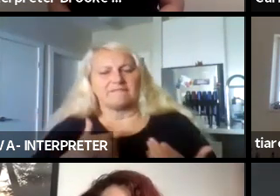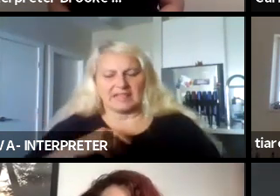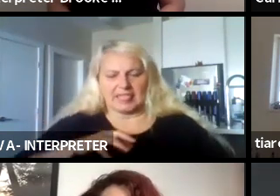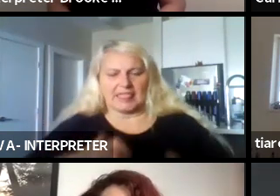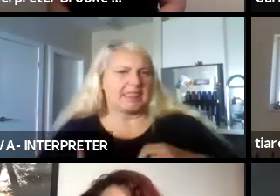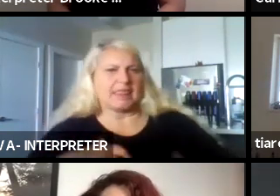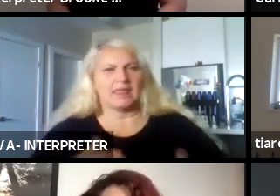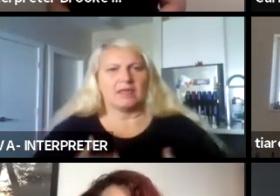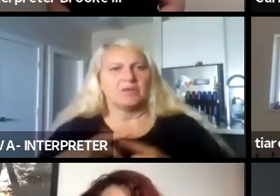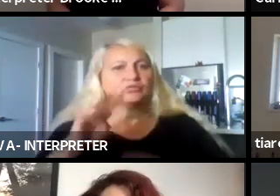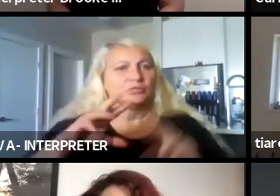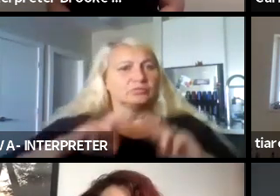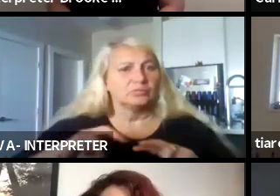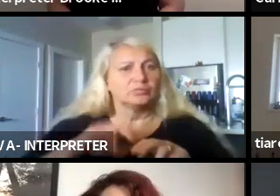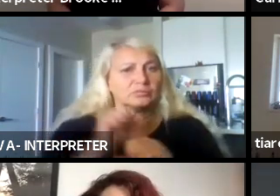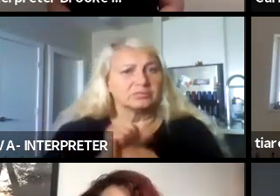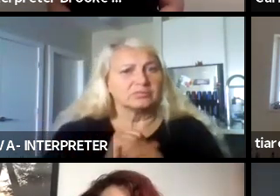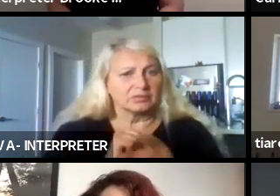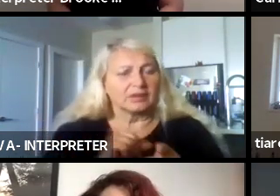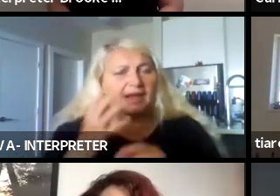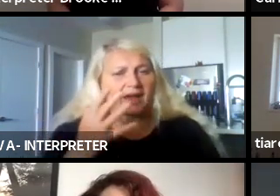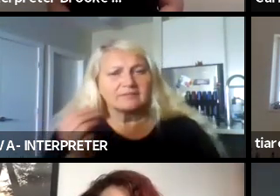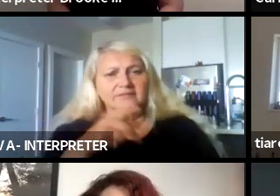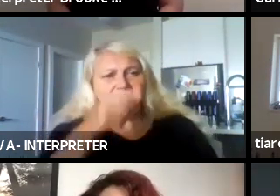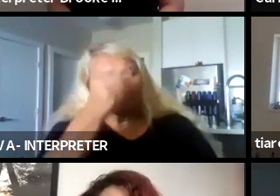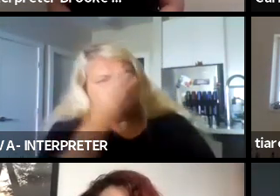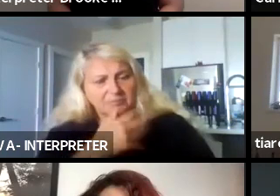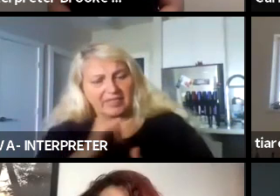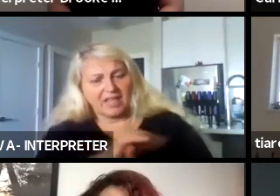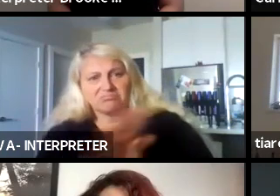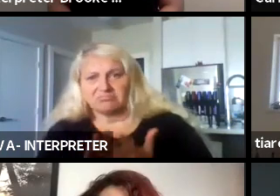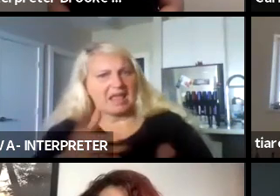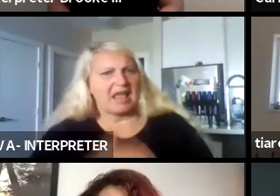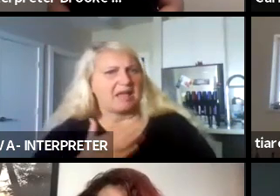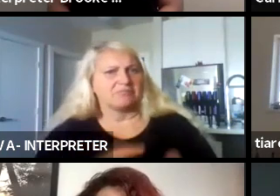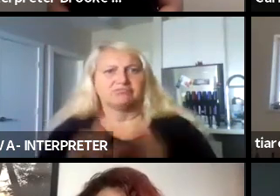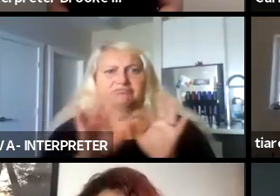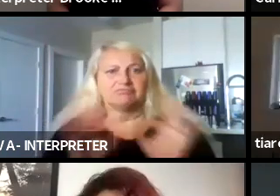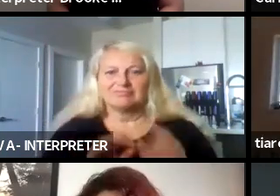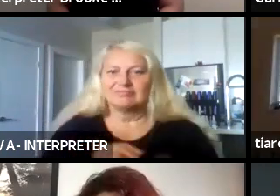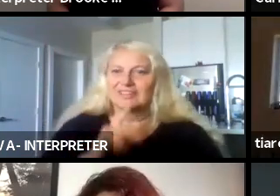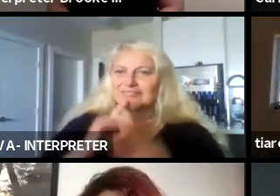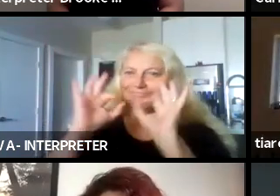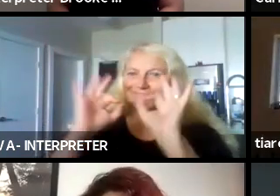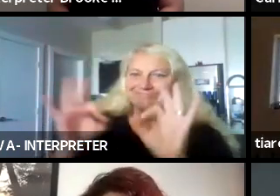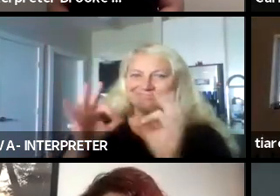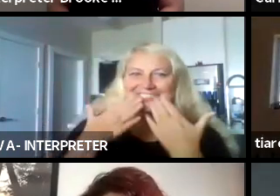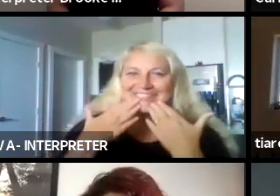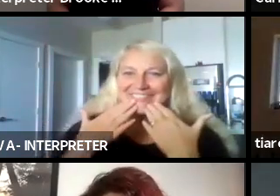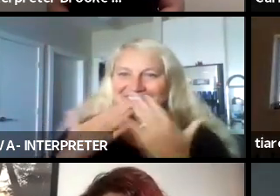And feel free to ask me at any point to name those again. I'm happy to. Thank you so much. Of